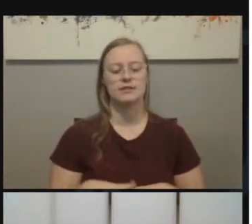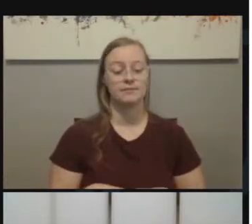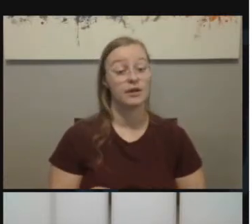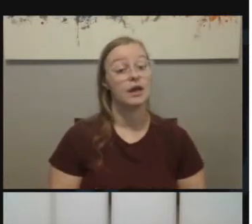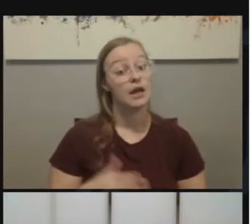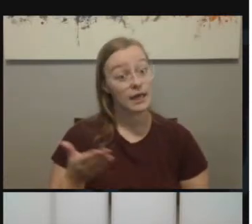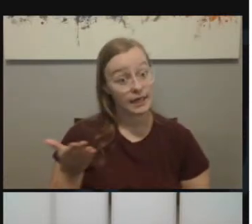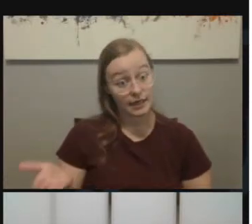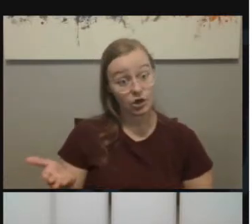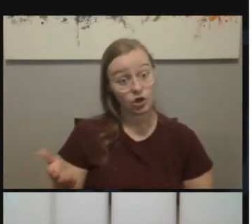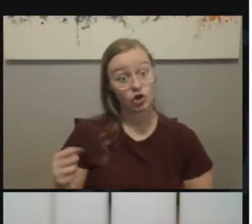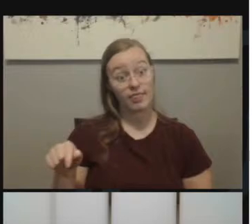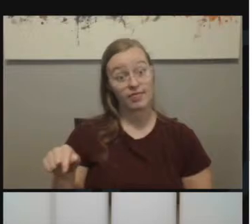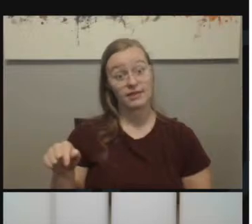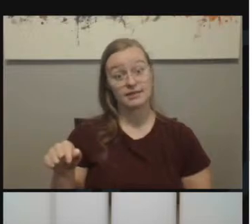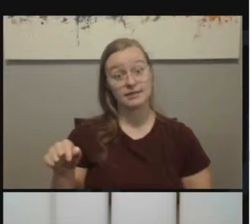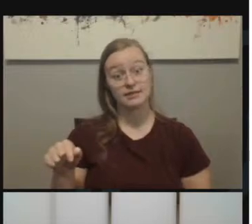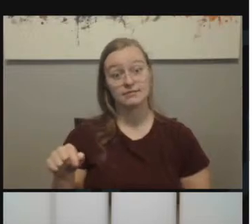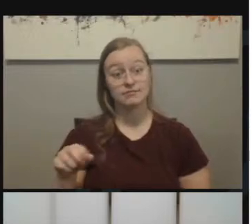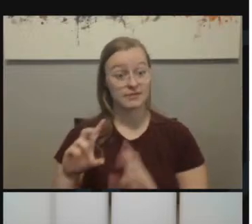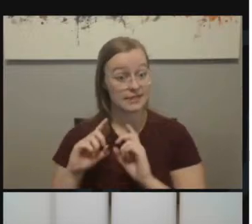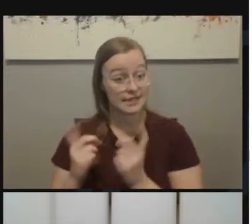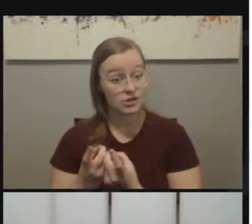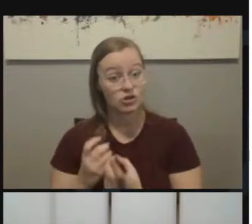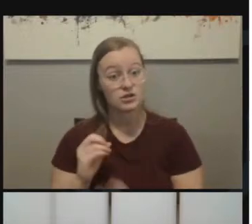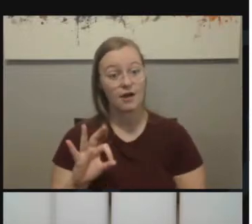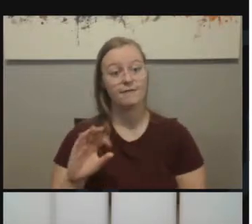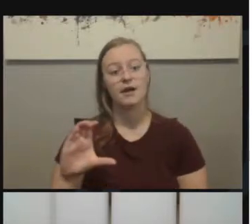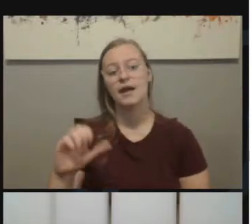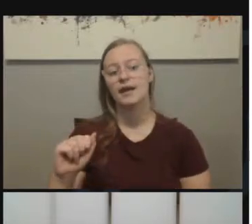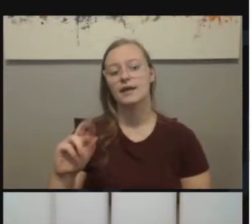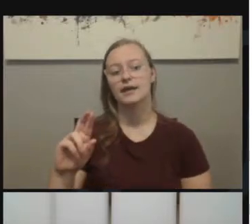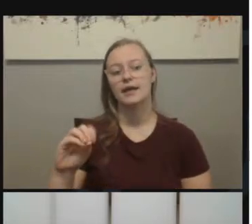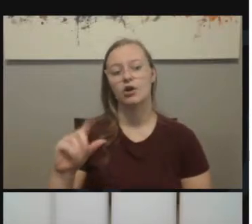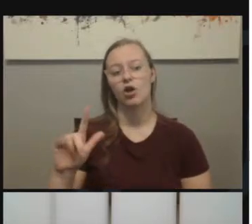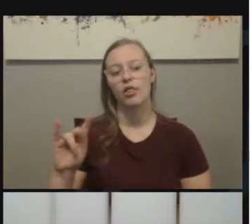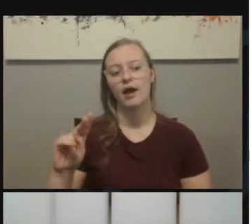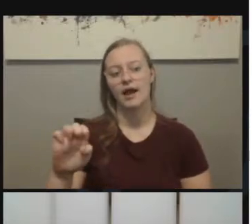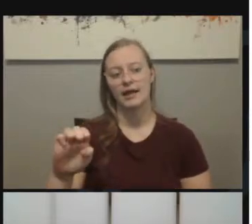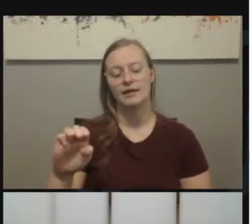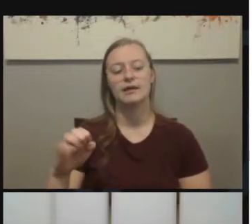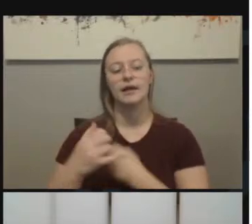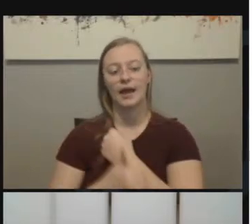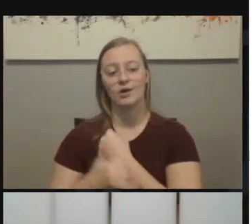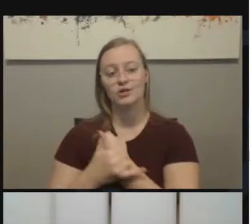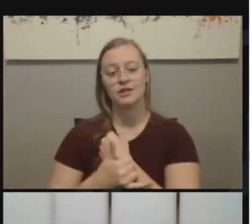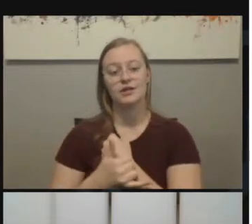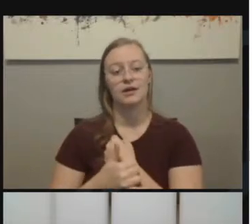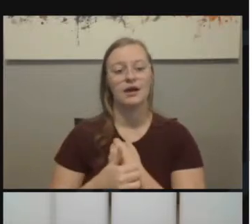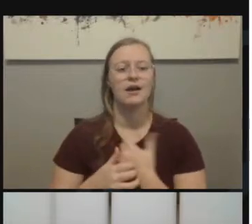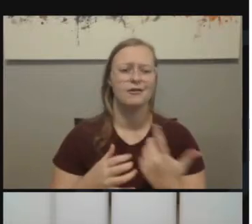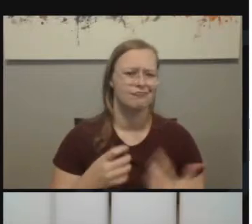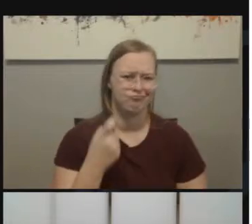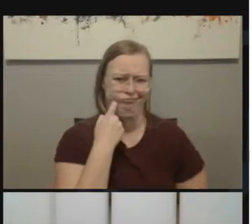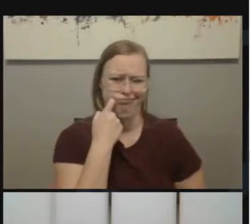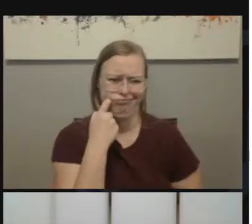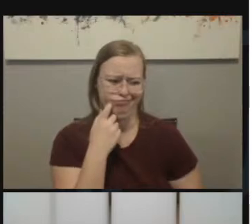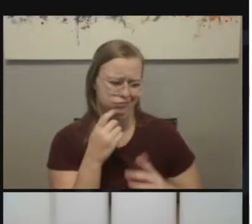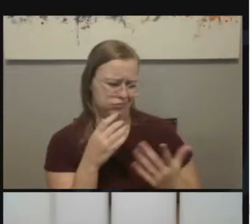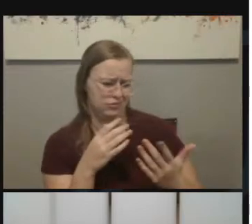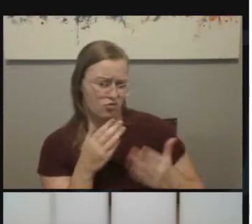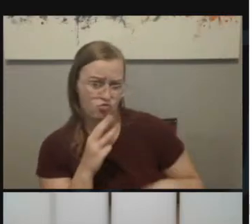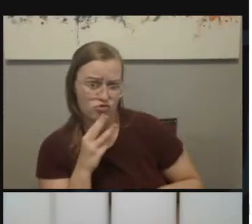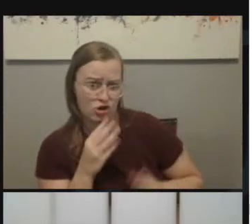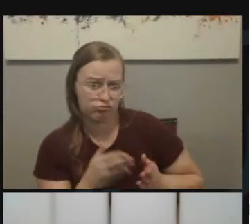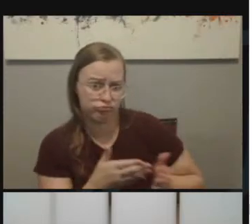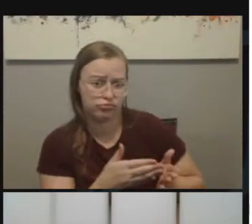in this particular district of Caroline County, that's just over the creek from